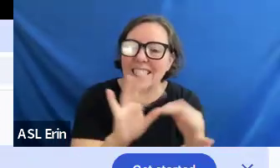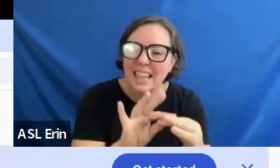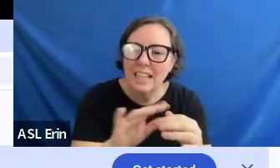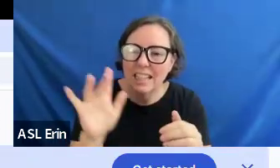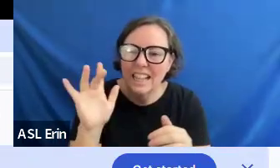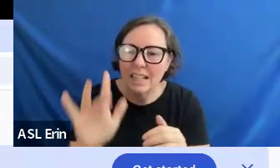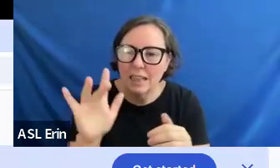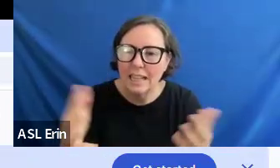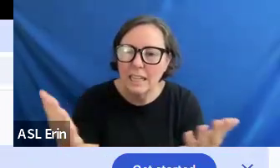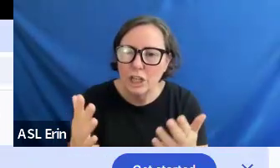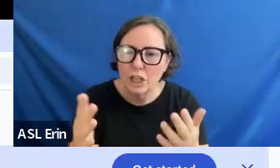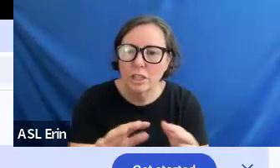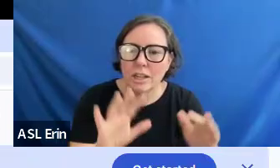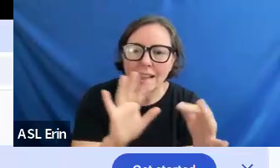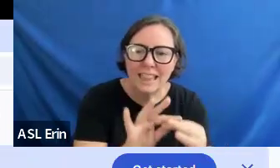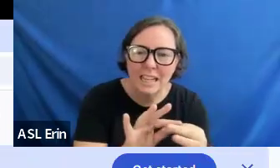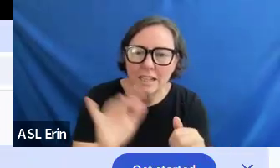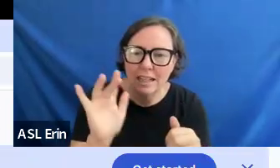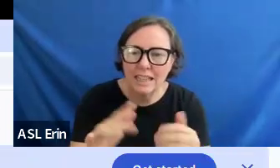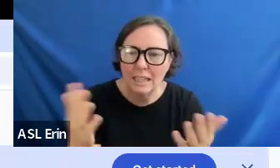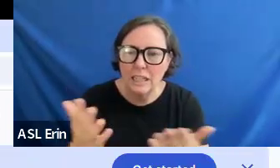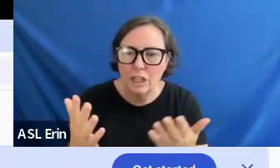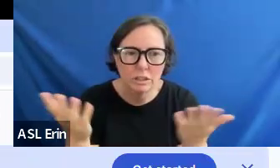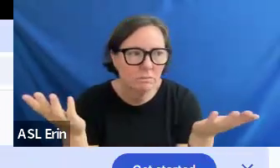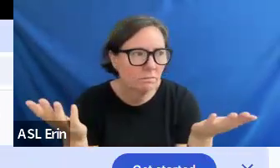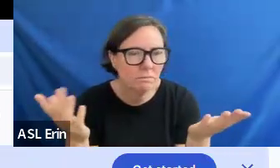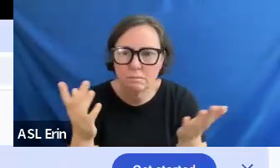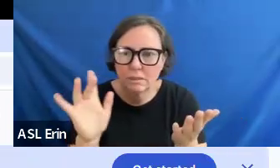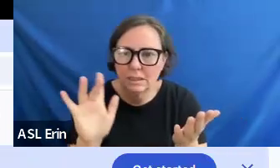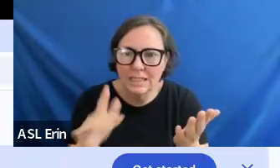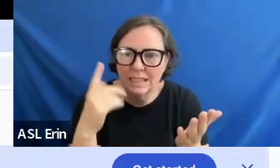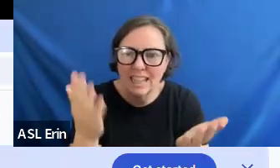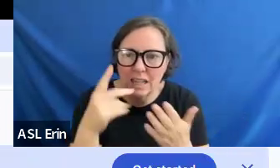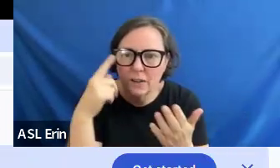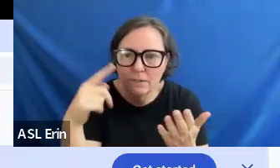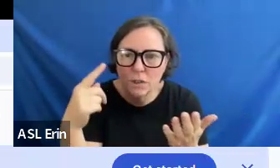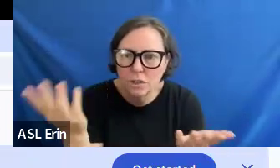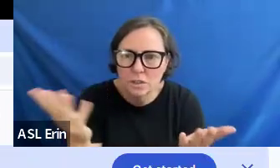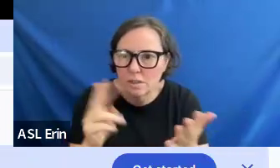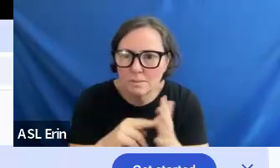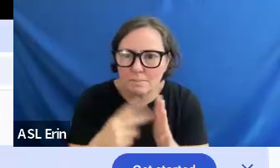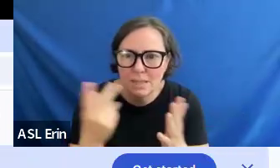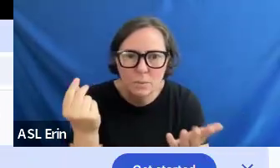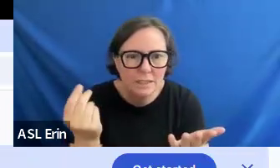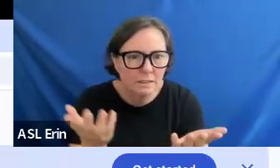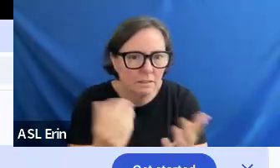here. Link, click here. Link, click here. What does click here mean?